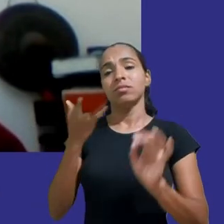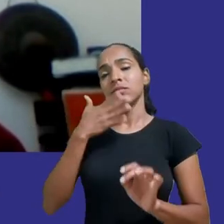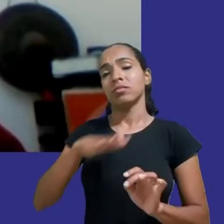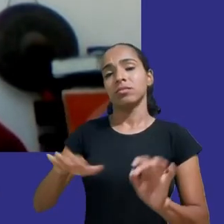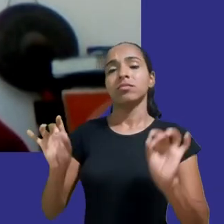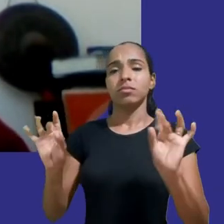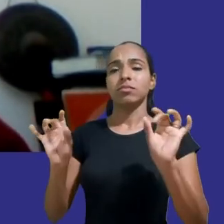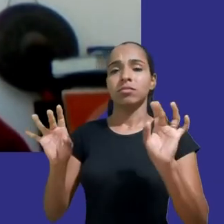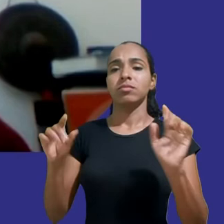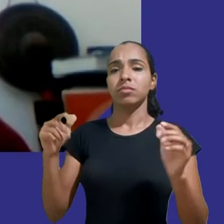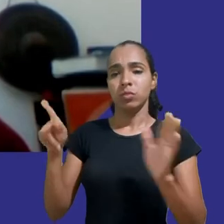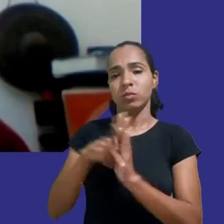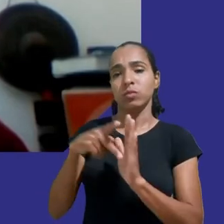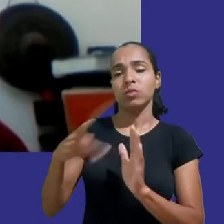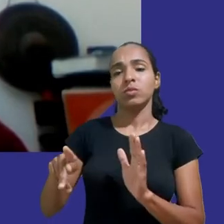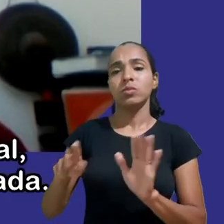children